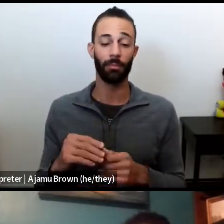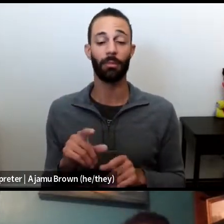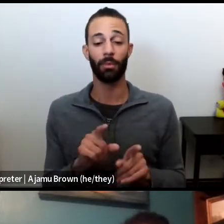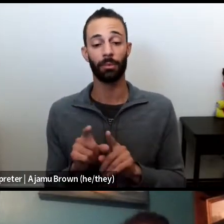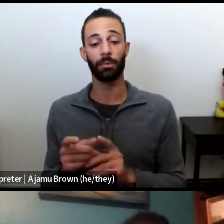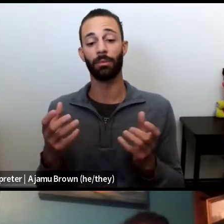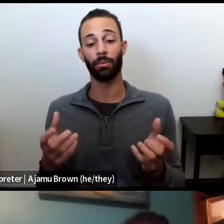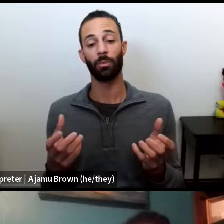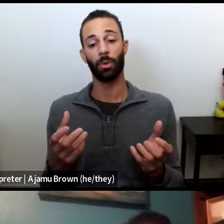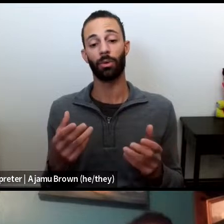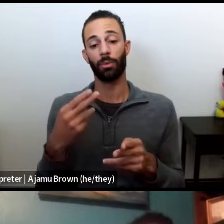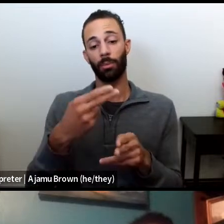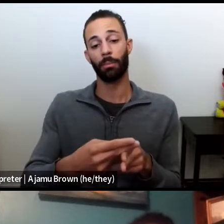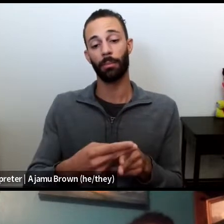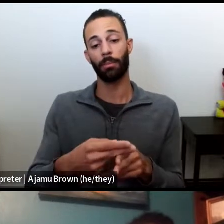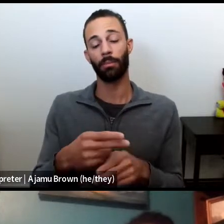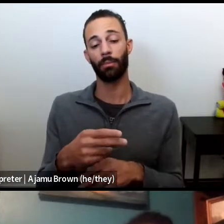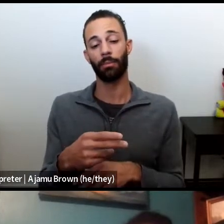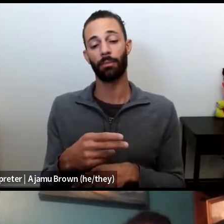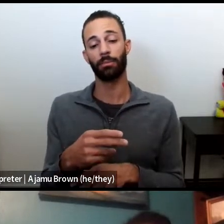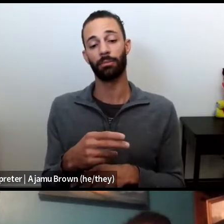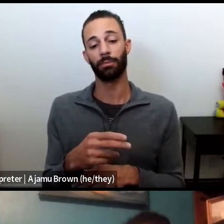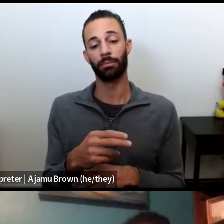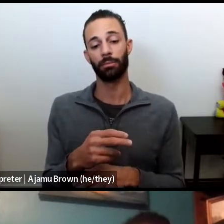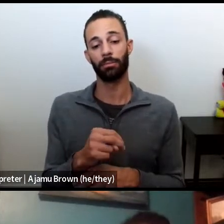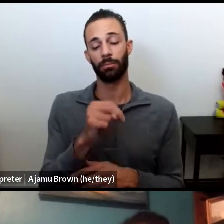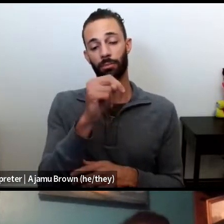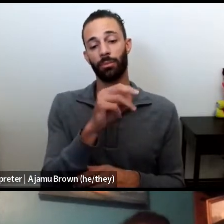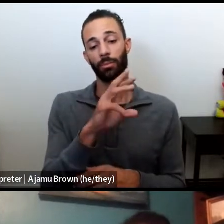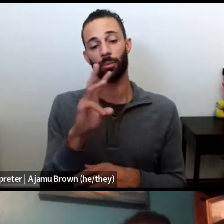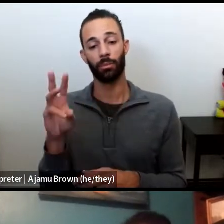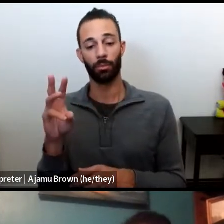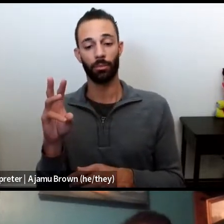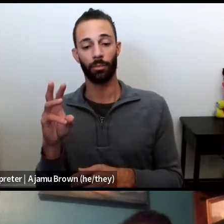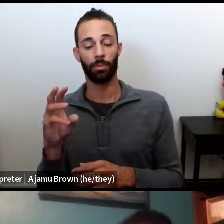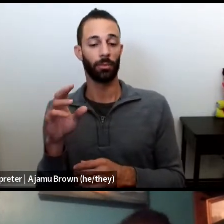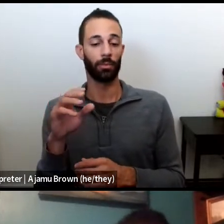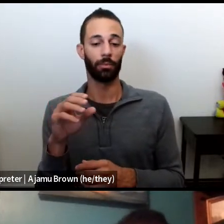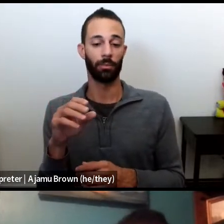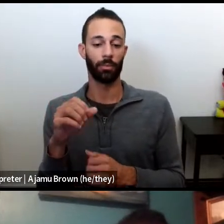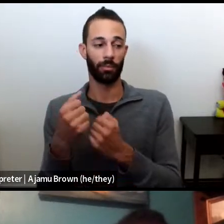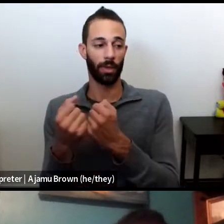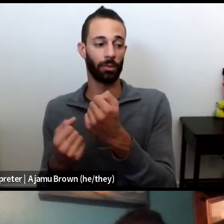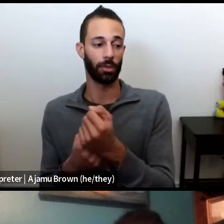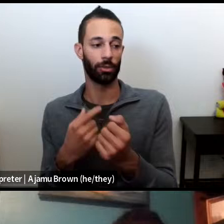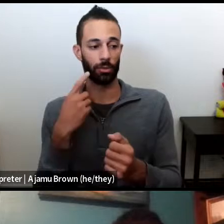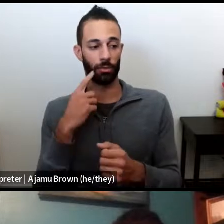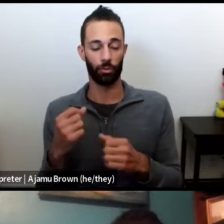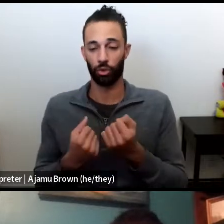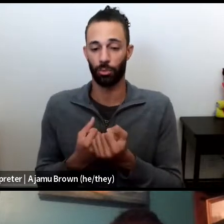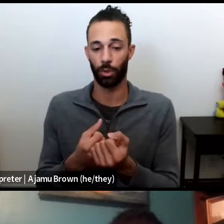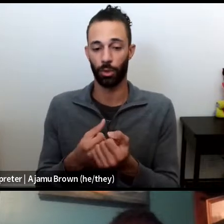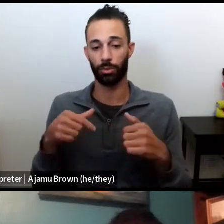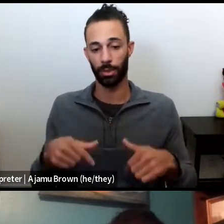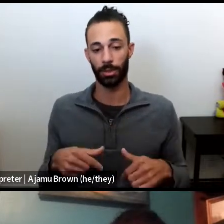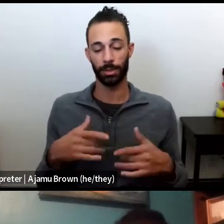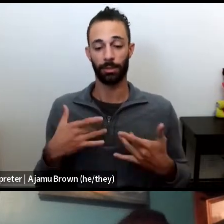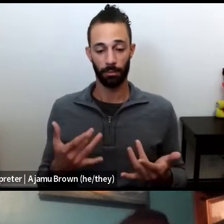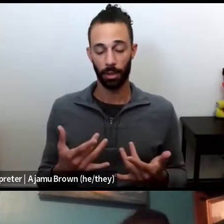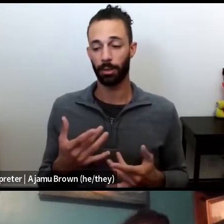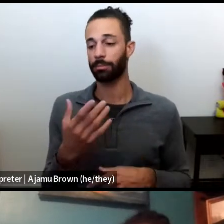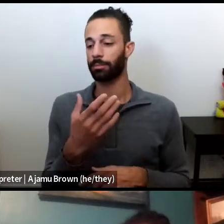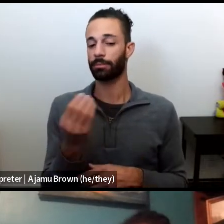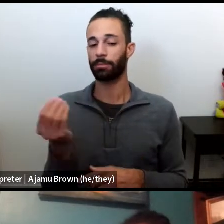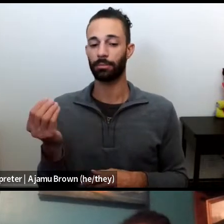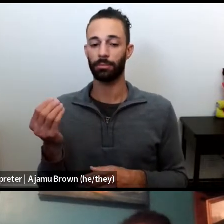out to Northwest Health Foundation for sponsoring this event and continuing to support our work, especially